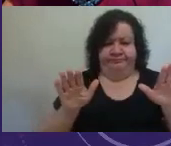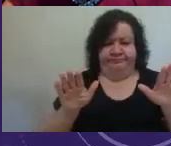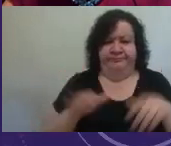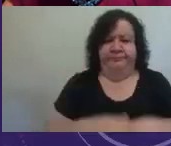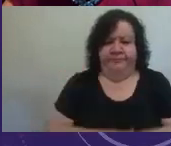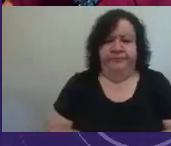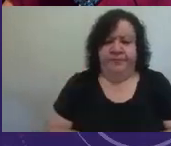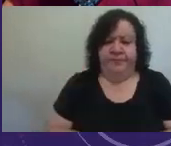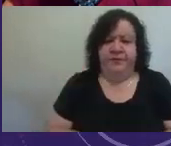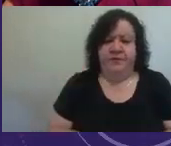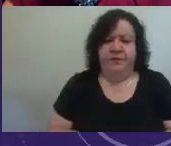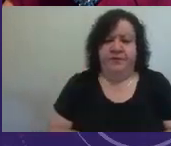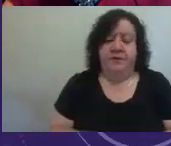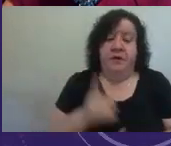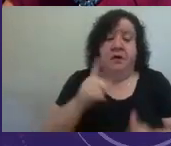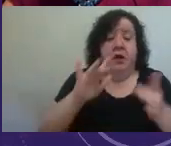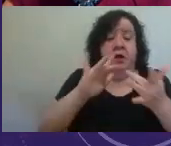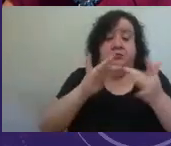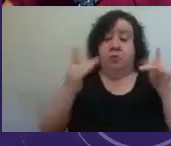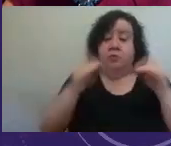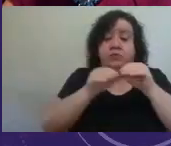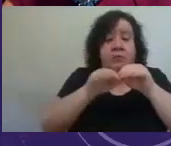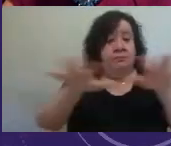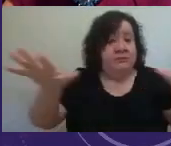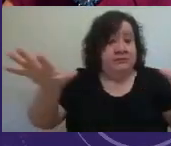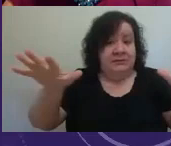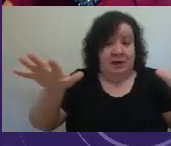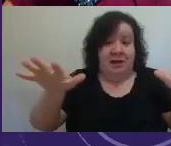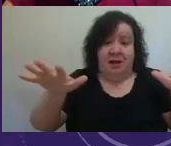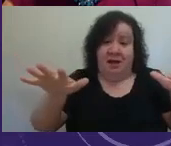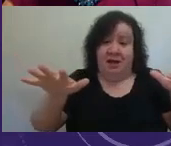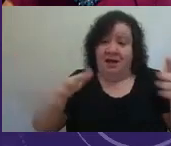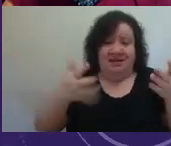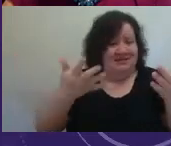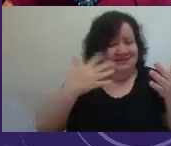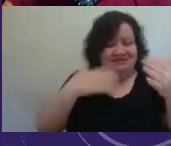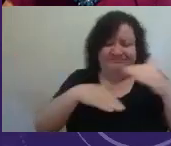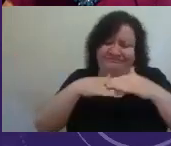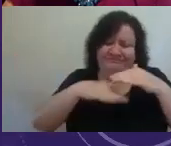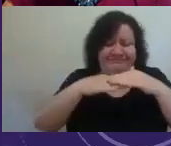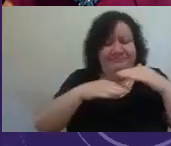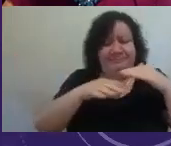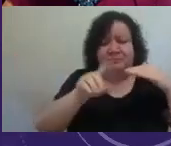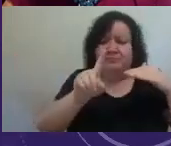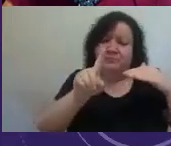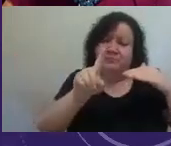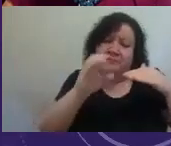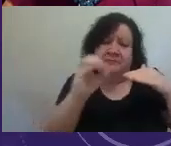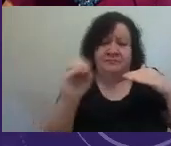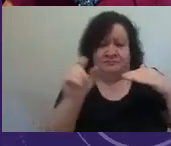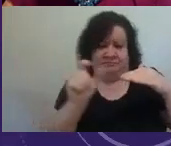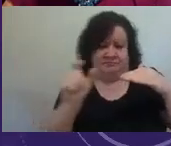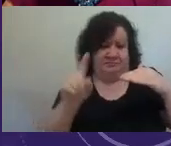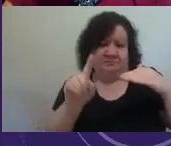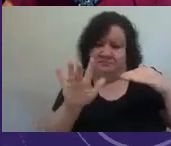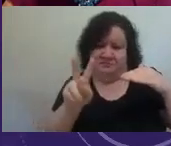100 characters, so keep that in mind. The third tip, use your keywords. Alt text